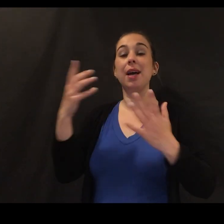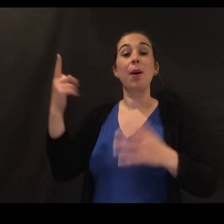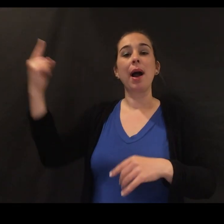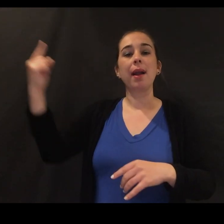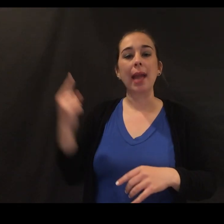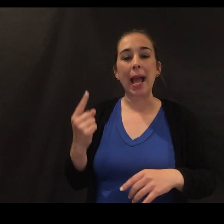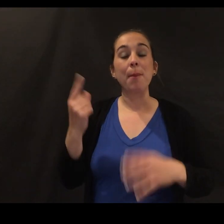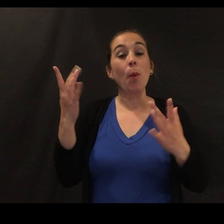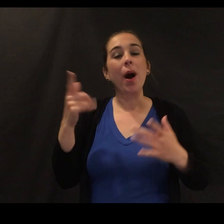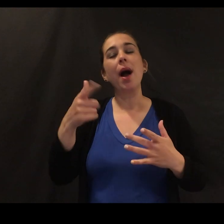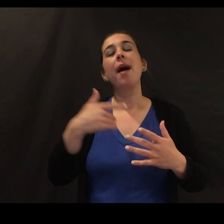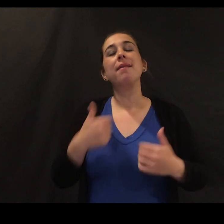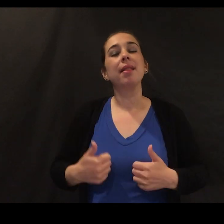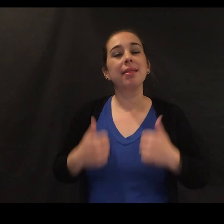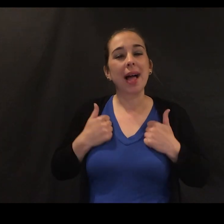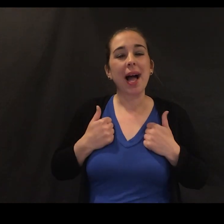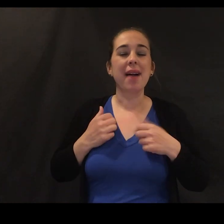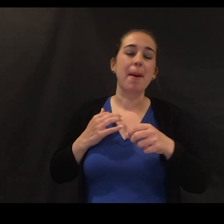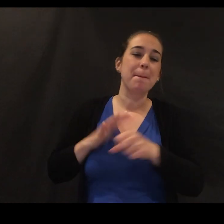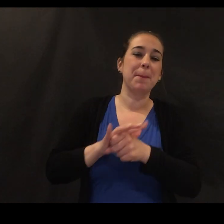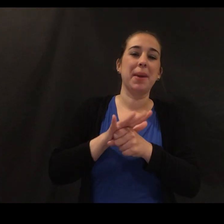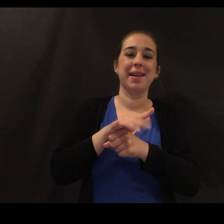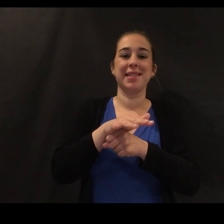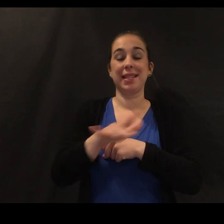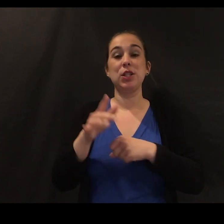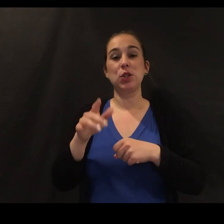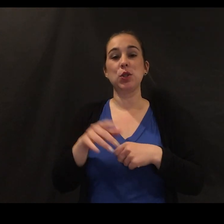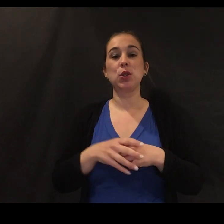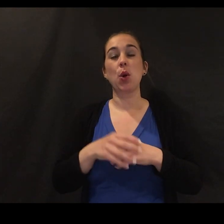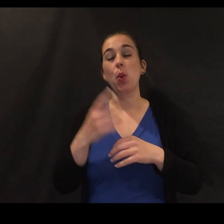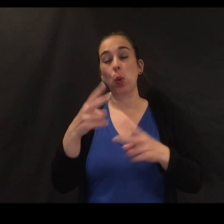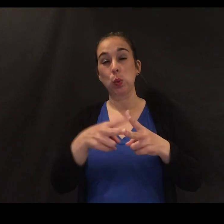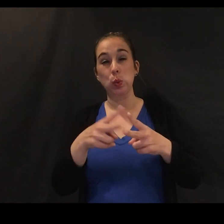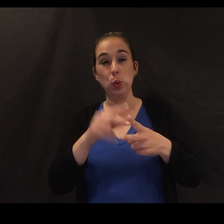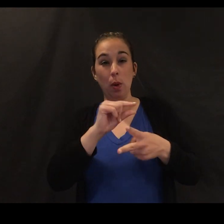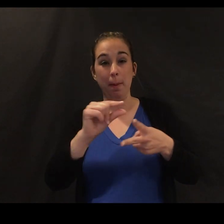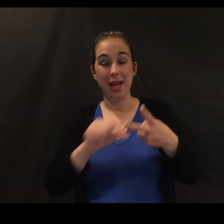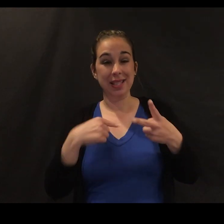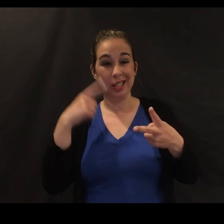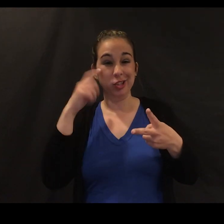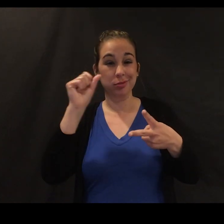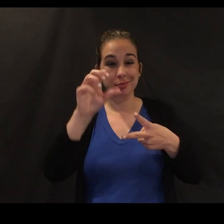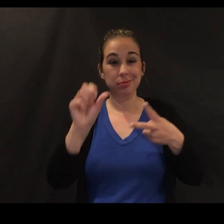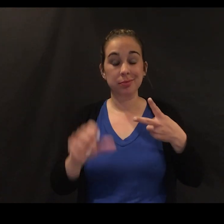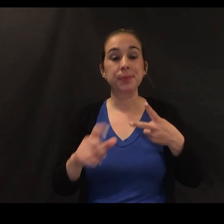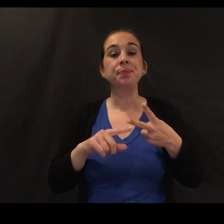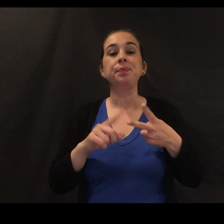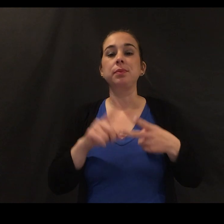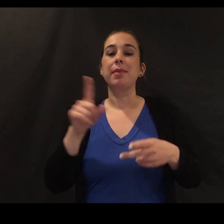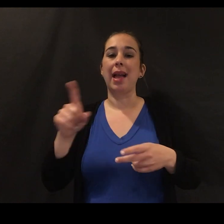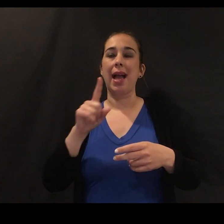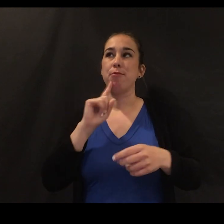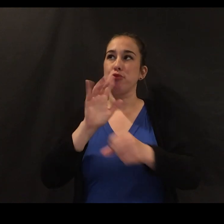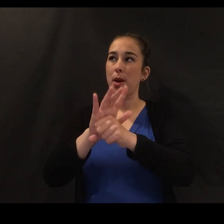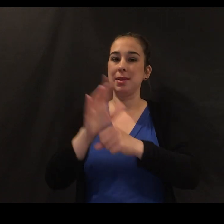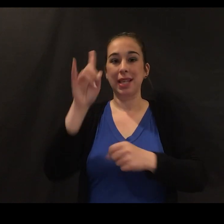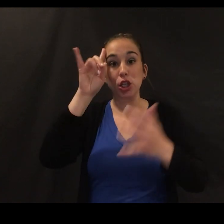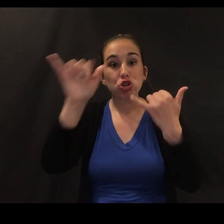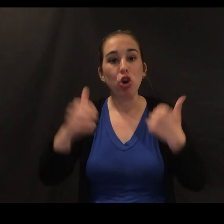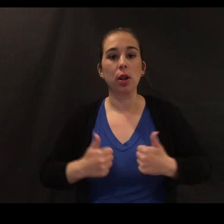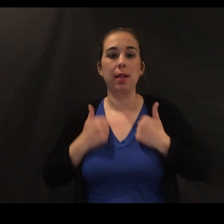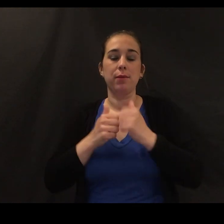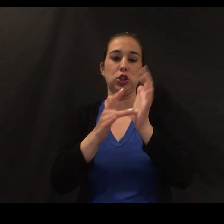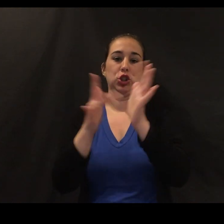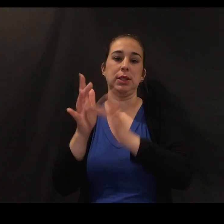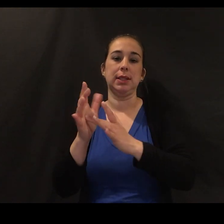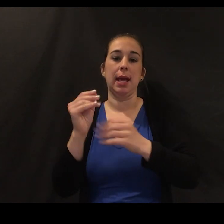life and have it abundantly." In those two passages that I've just mentioned, there's the promise of eternal life in Jesus and abundant life